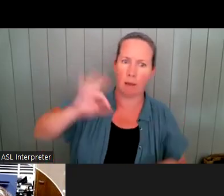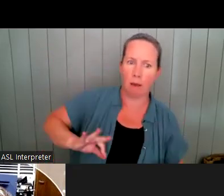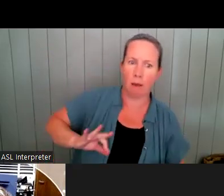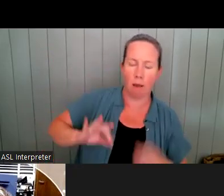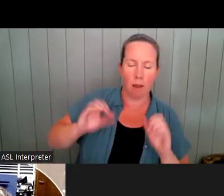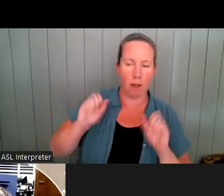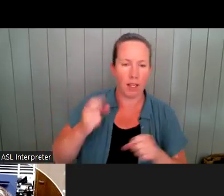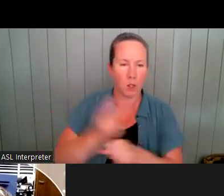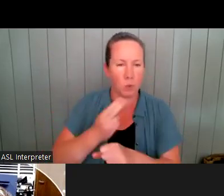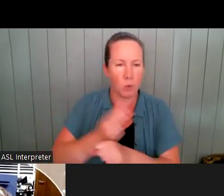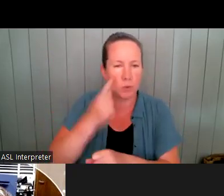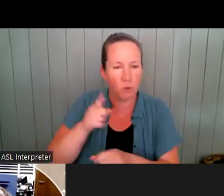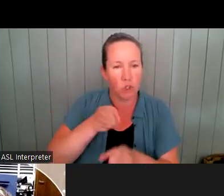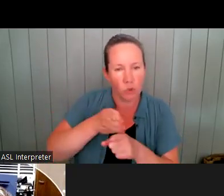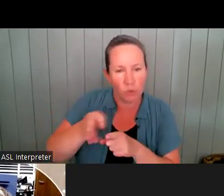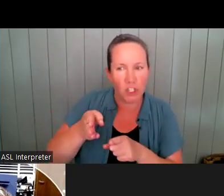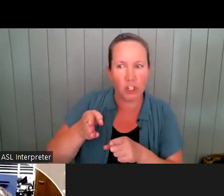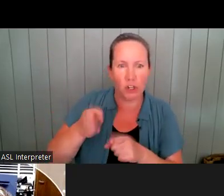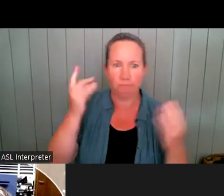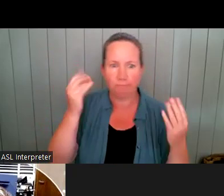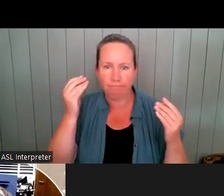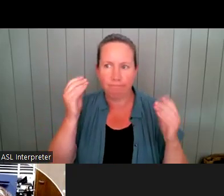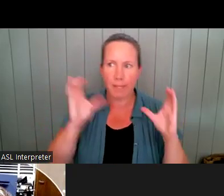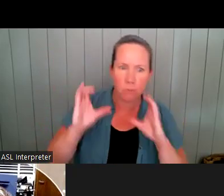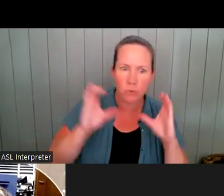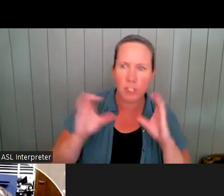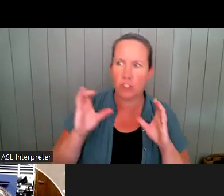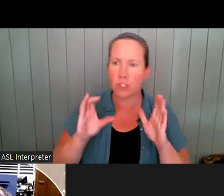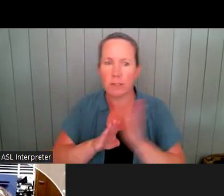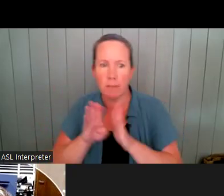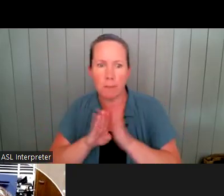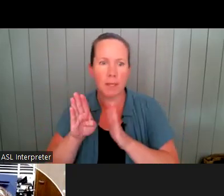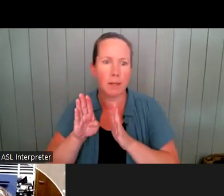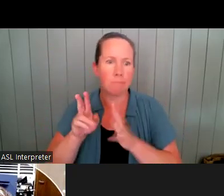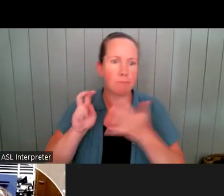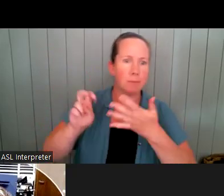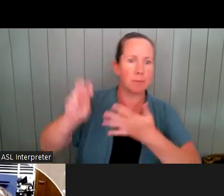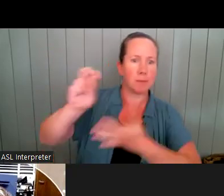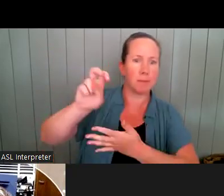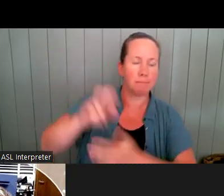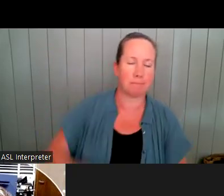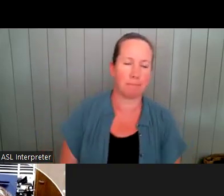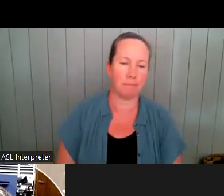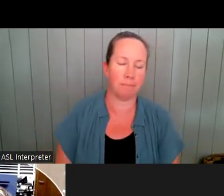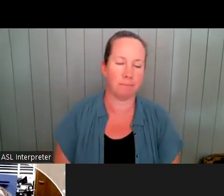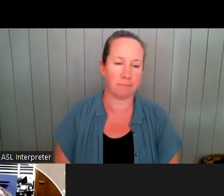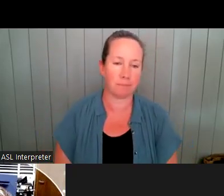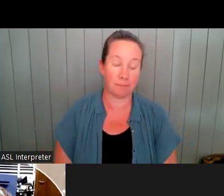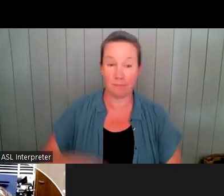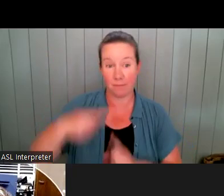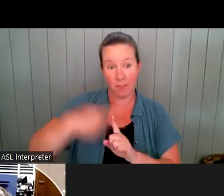career exploration and career development. Each month, we will focus